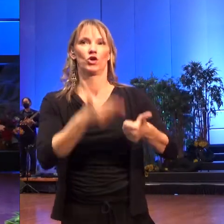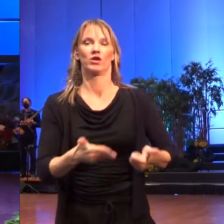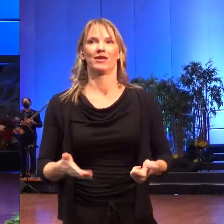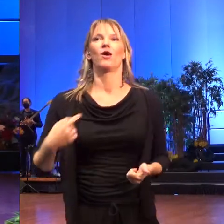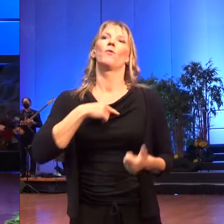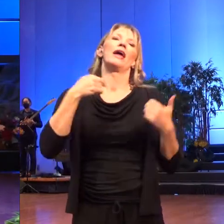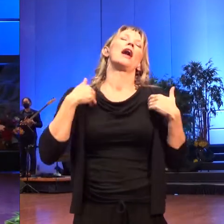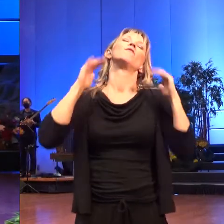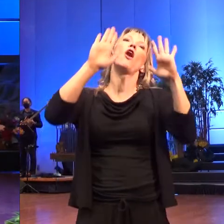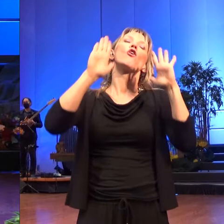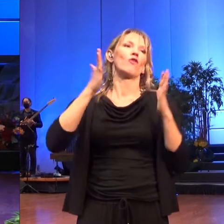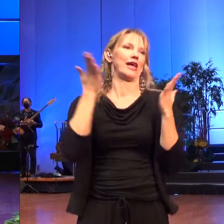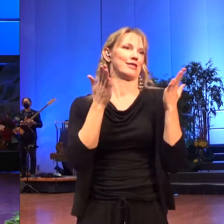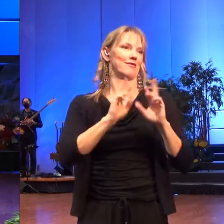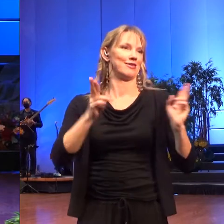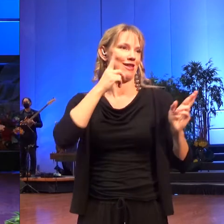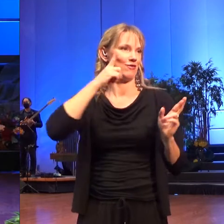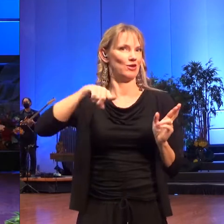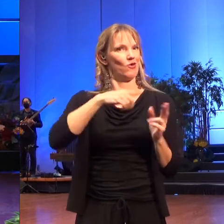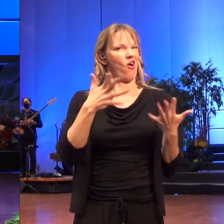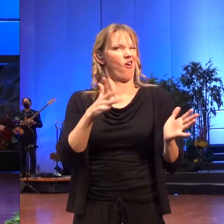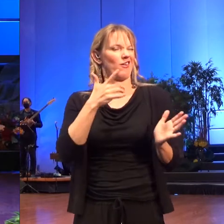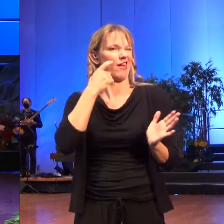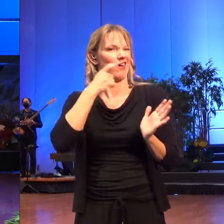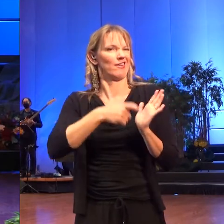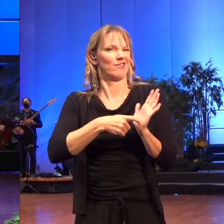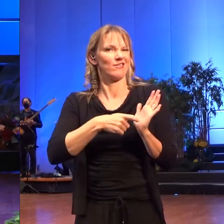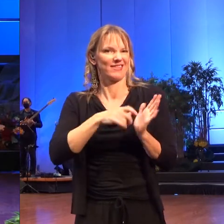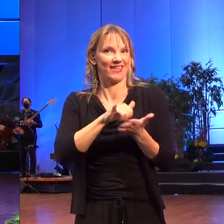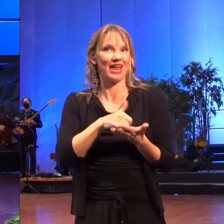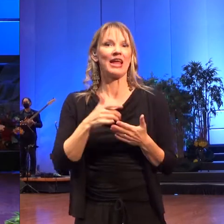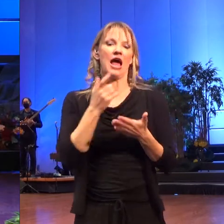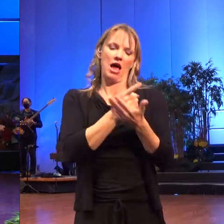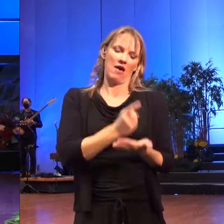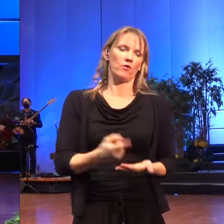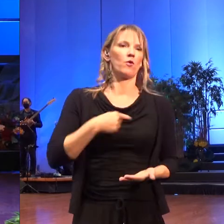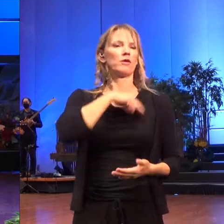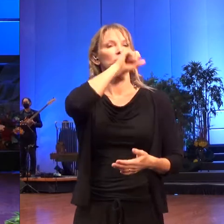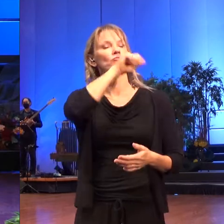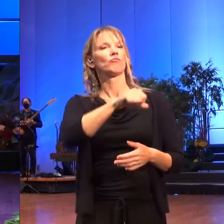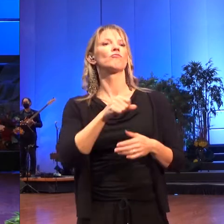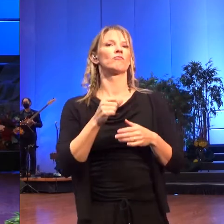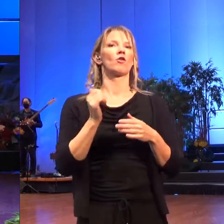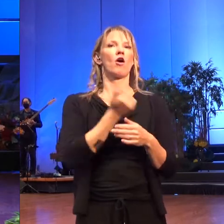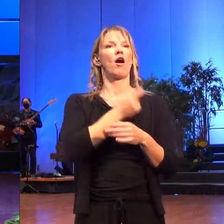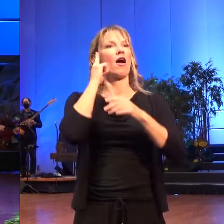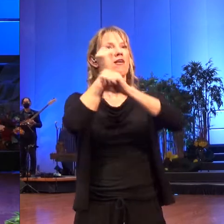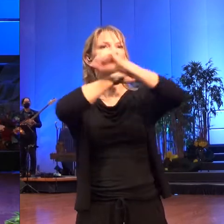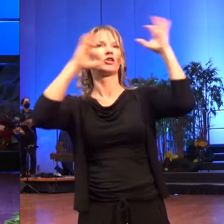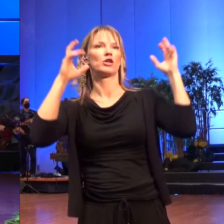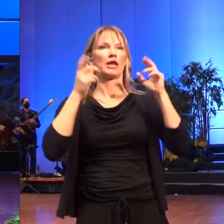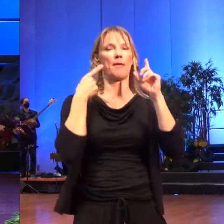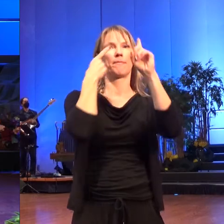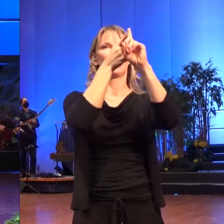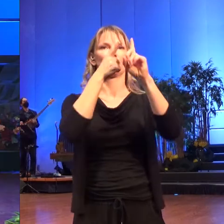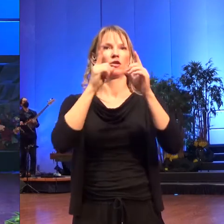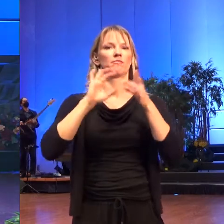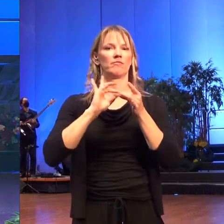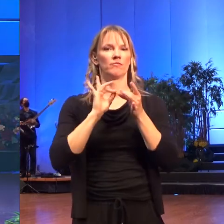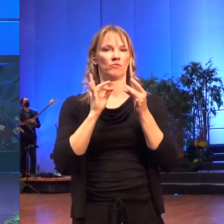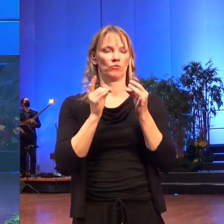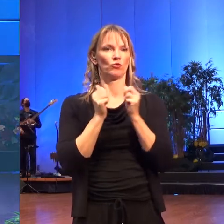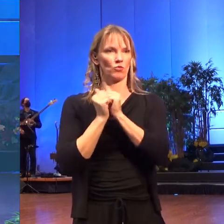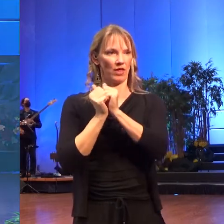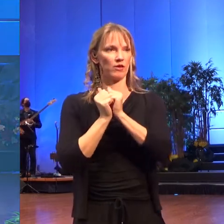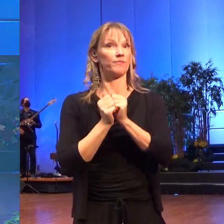We have a great service in store for you, as you could already tell today, and each week we love to recite our vision and mission. They're coming up on the screens for